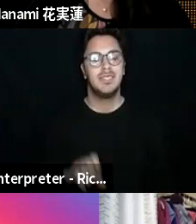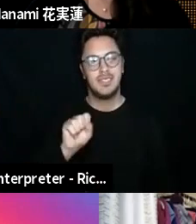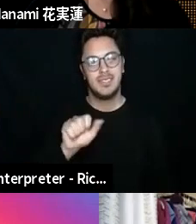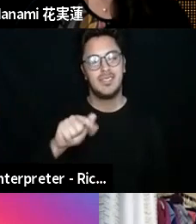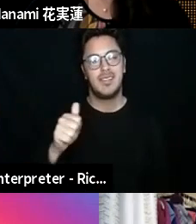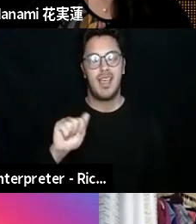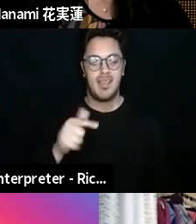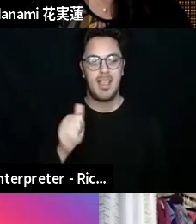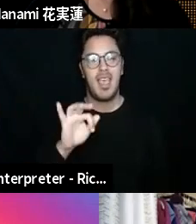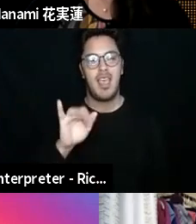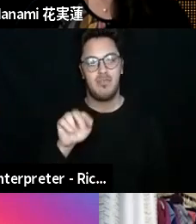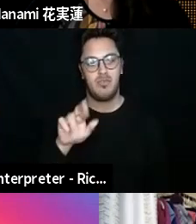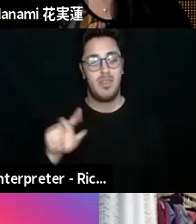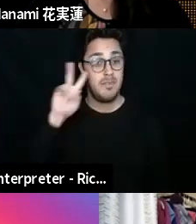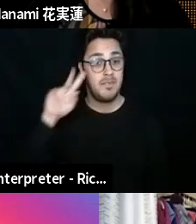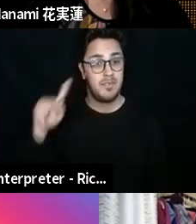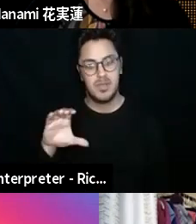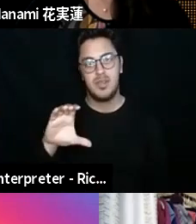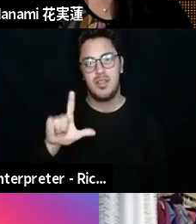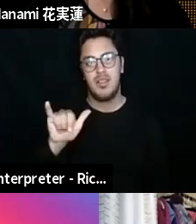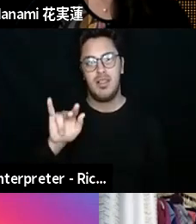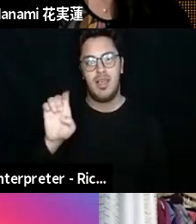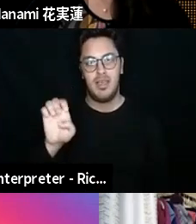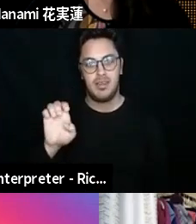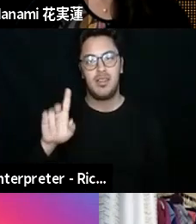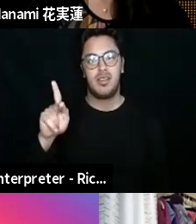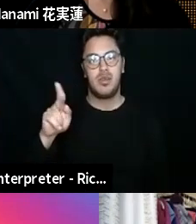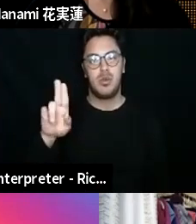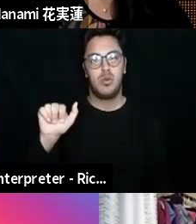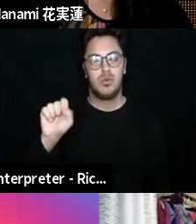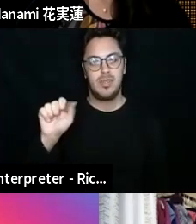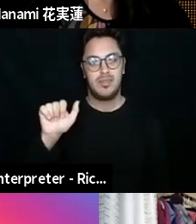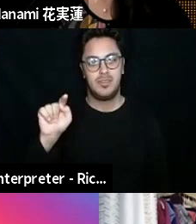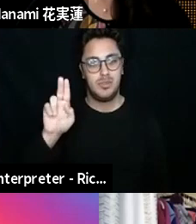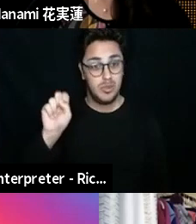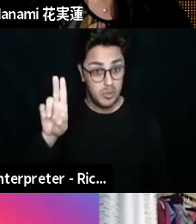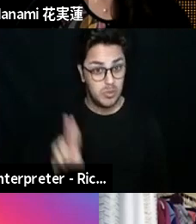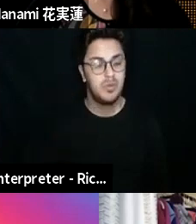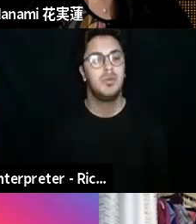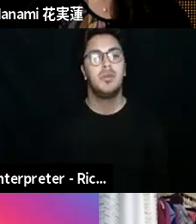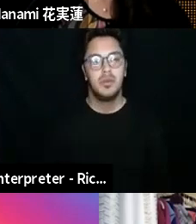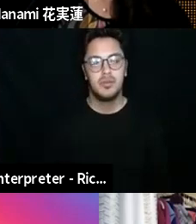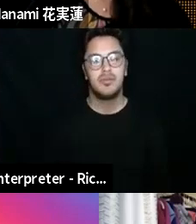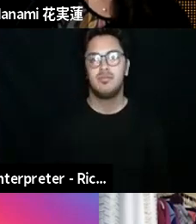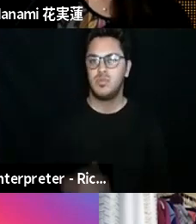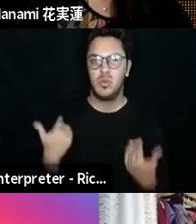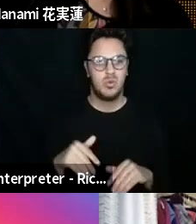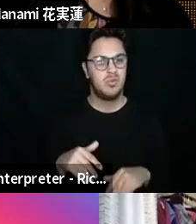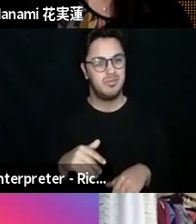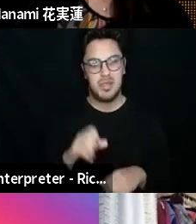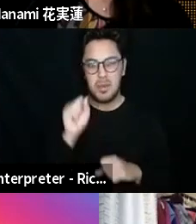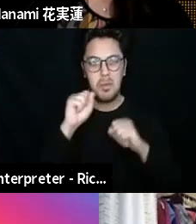Vice President from Los Angeles, Clyde Kasatsu. Clyde has an incredibly long, distinguished film career spanning, what, half